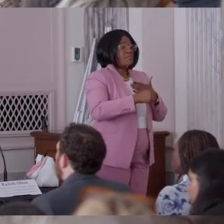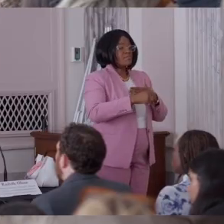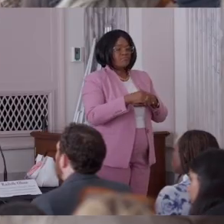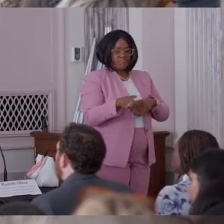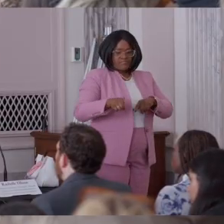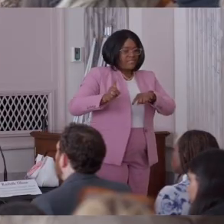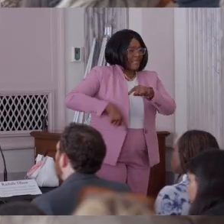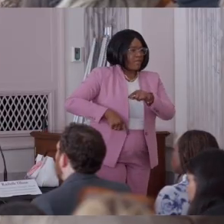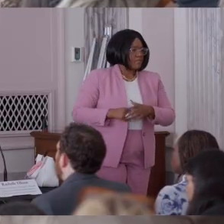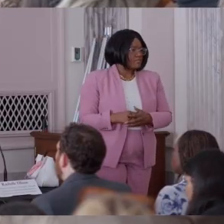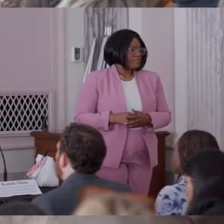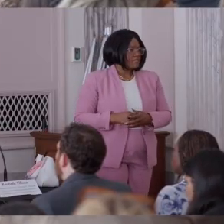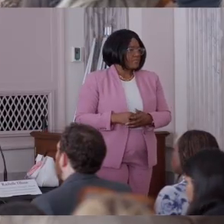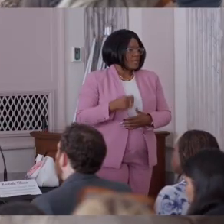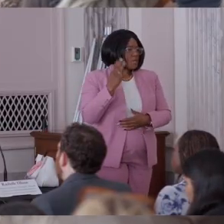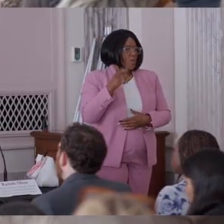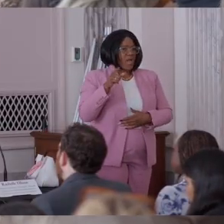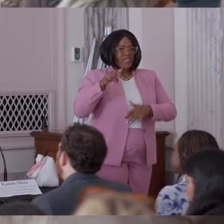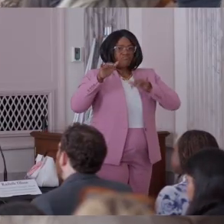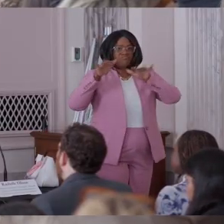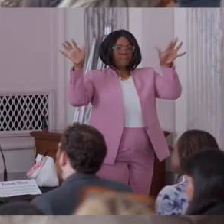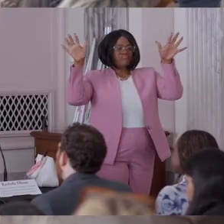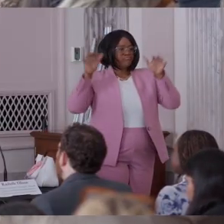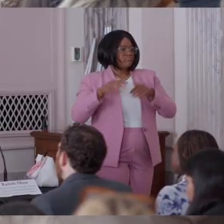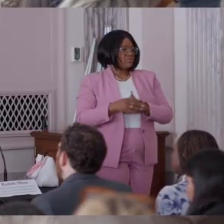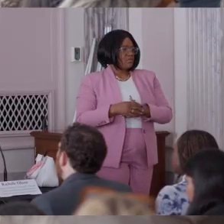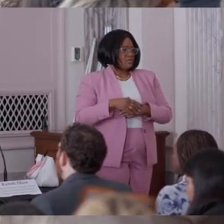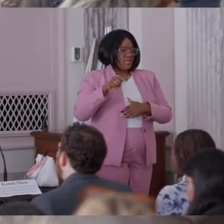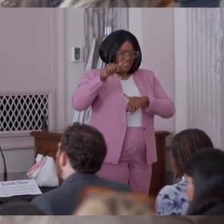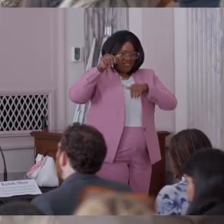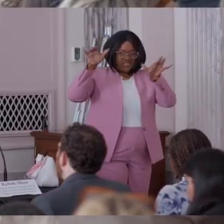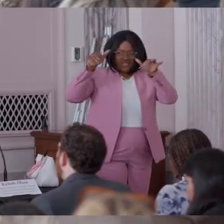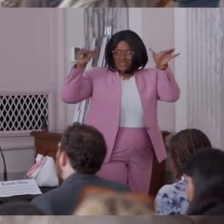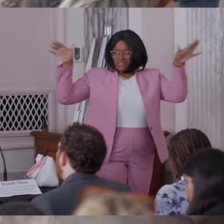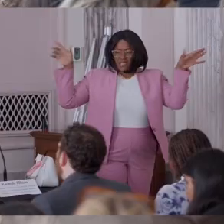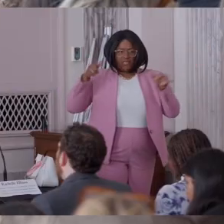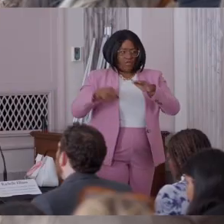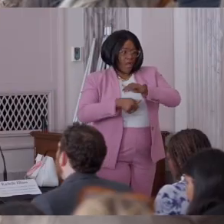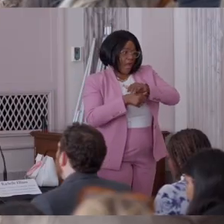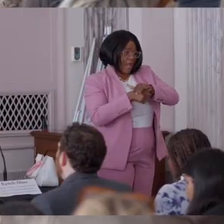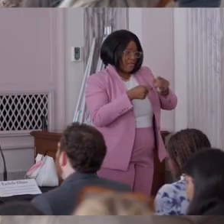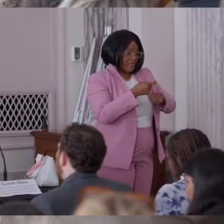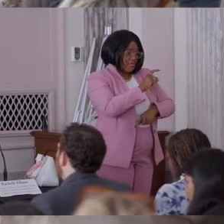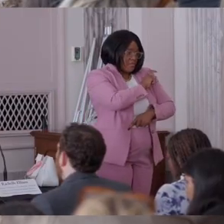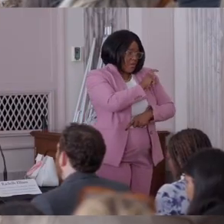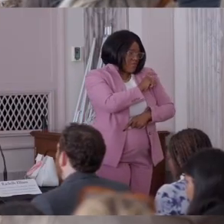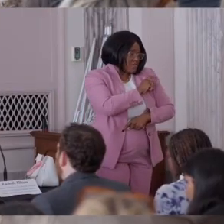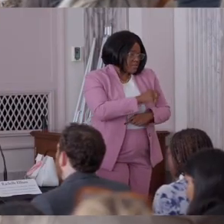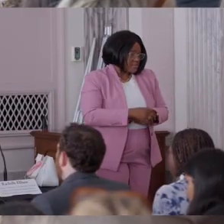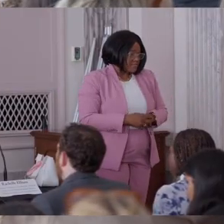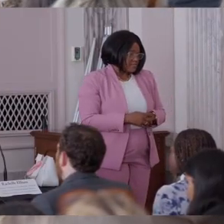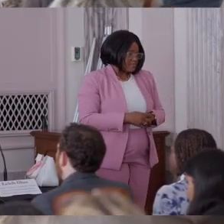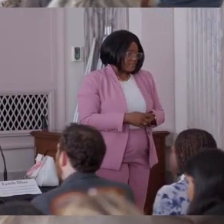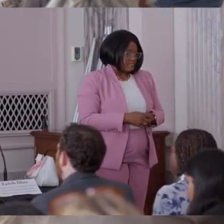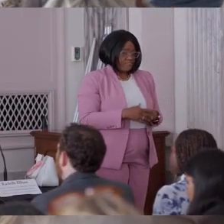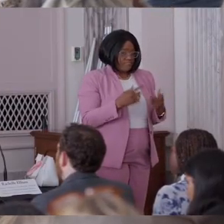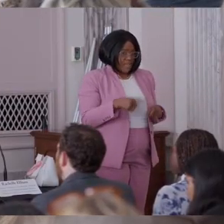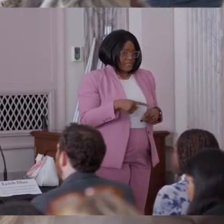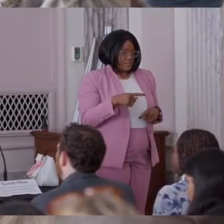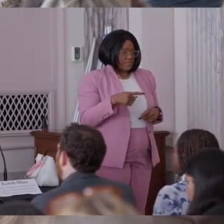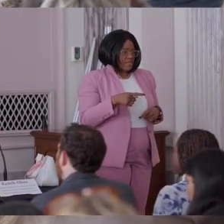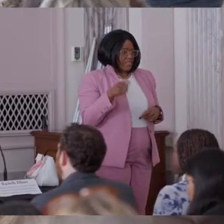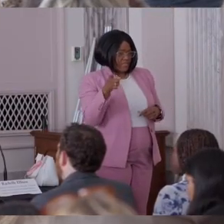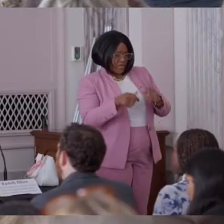able to do that because they're scattered. They go to places, they're hiding from law enforcement, and in effect